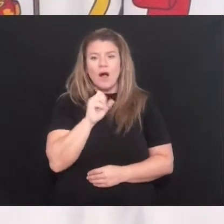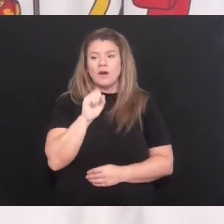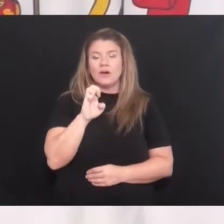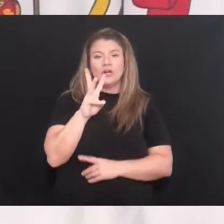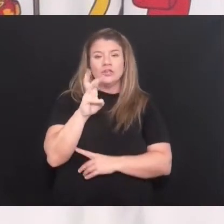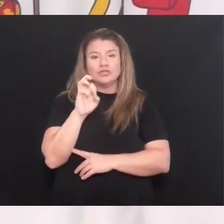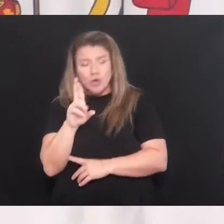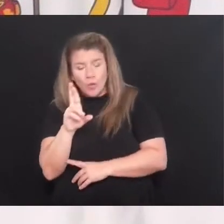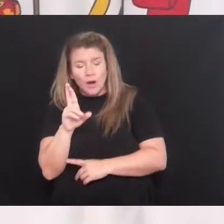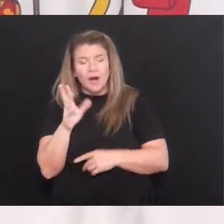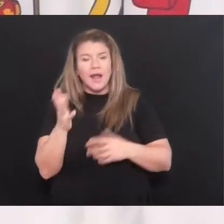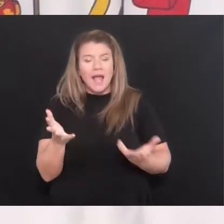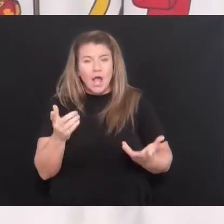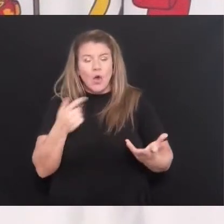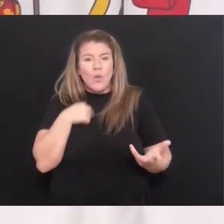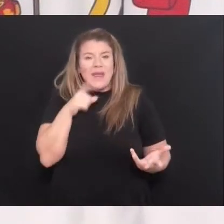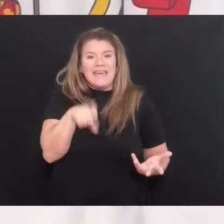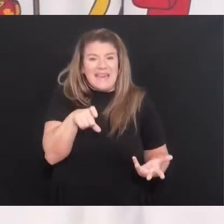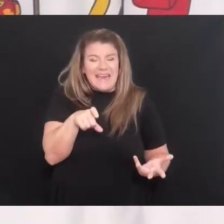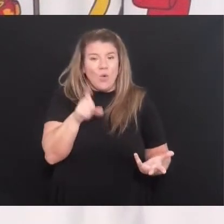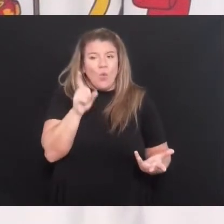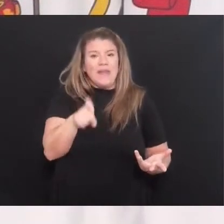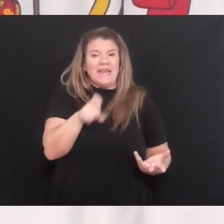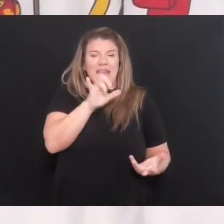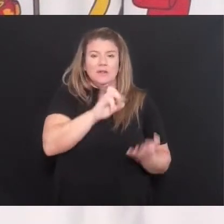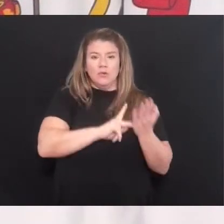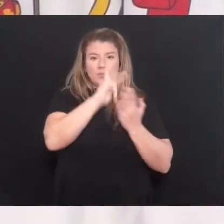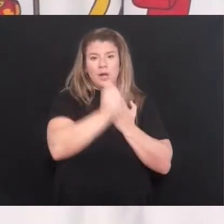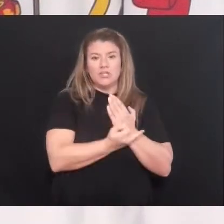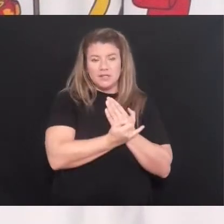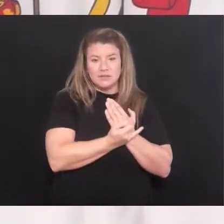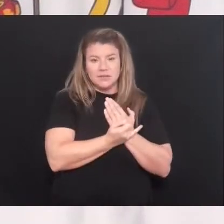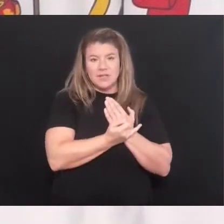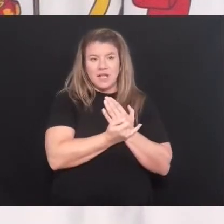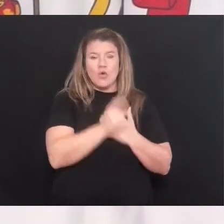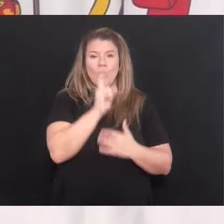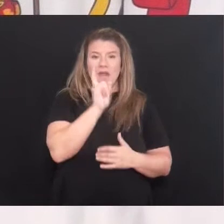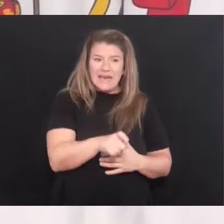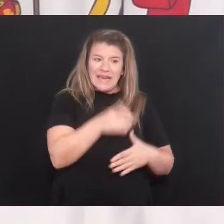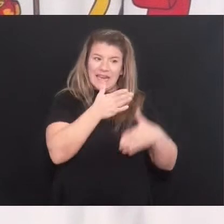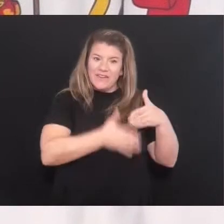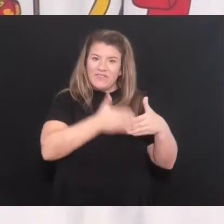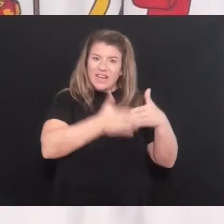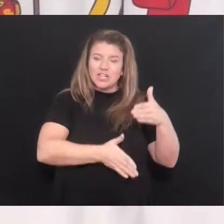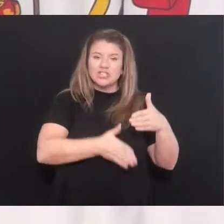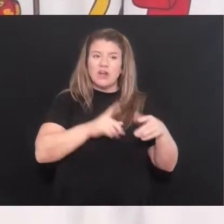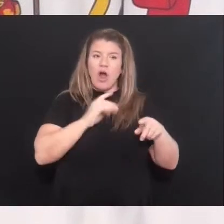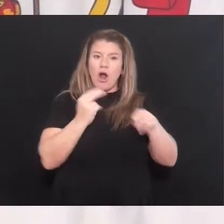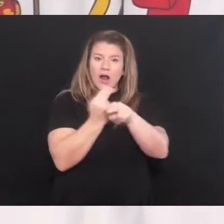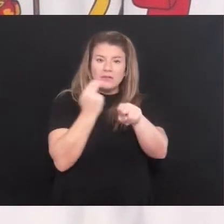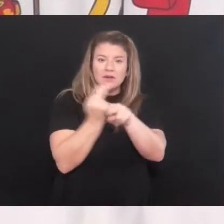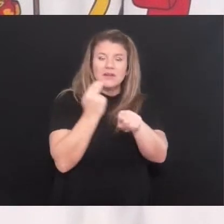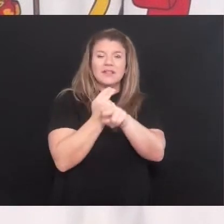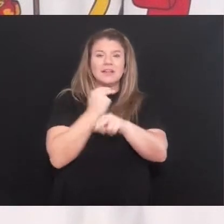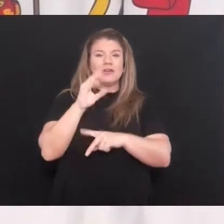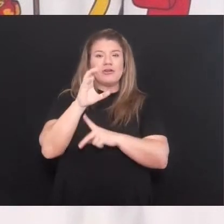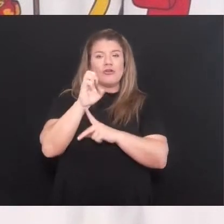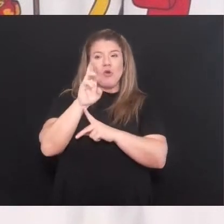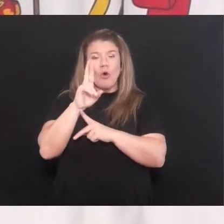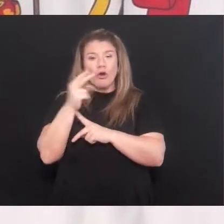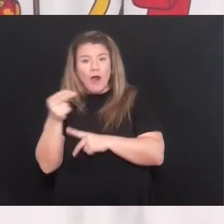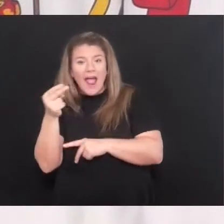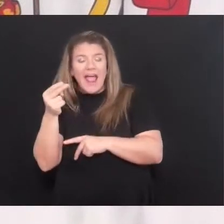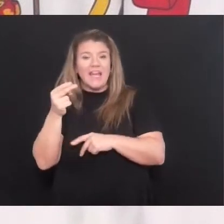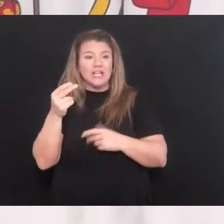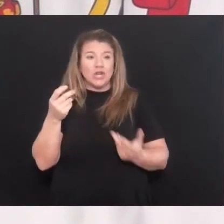We need absolutely, we need those projects. We need to finish the Coalfield Expressway and Corridor H. We